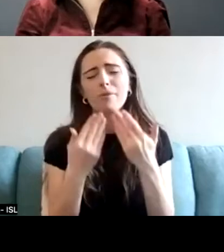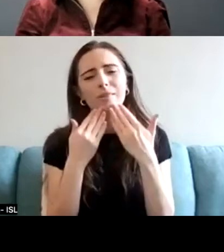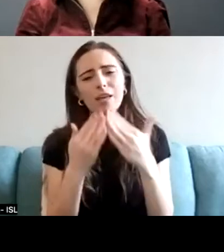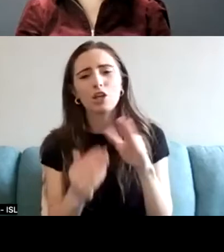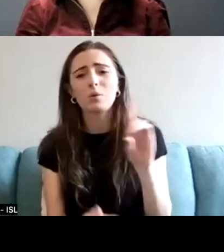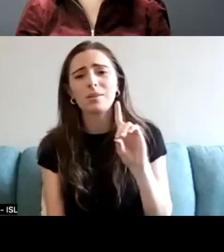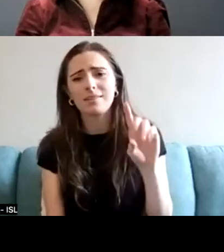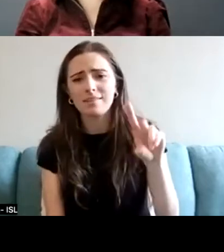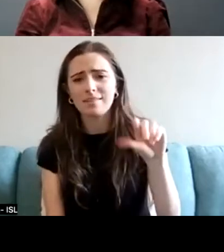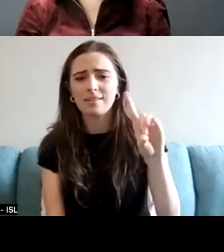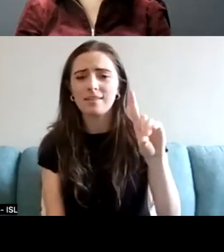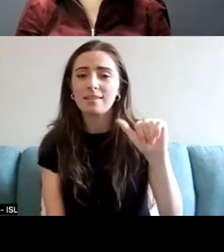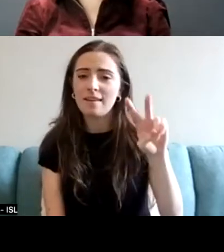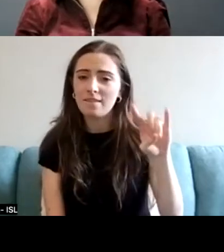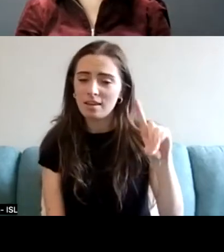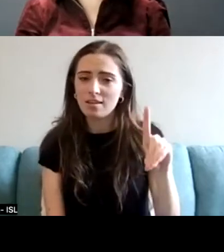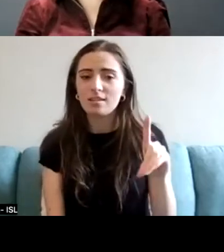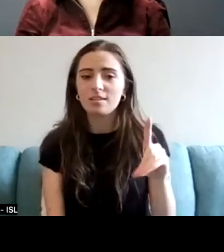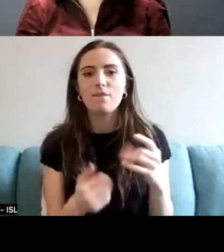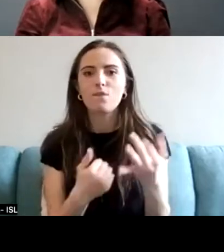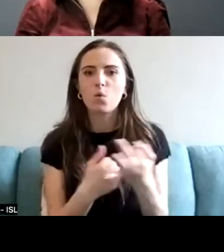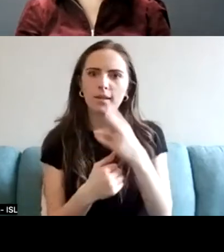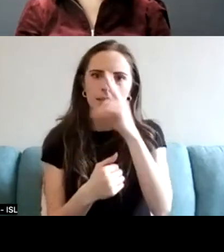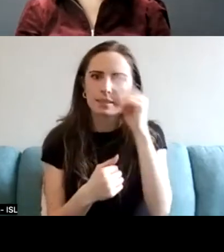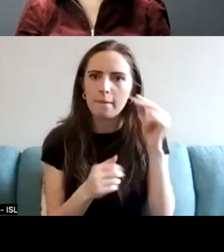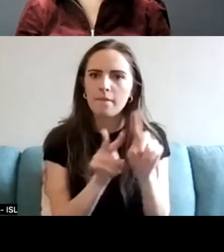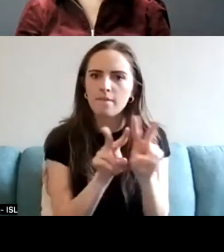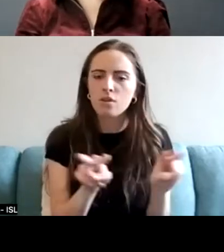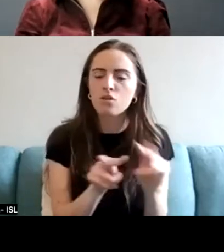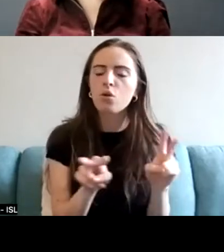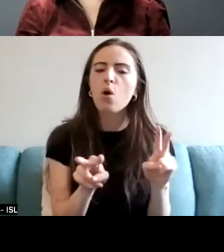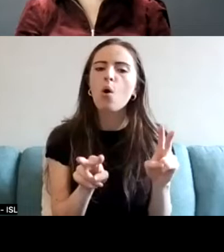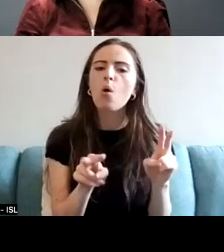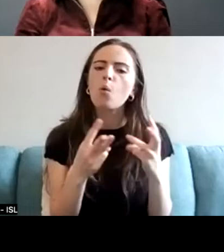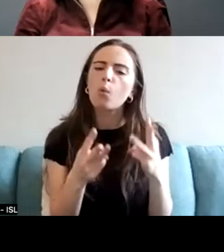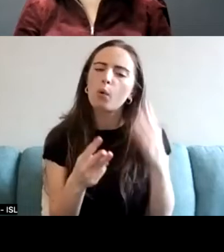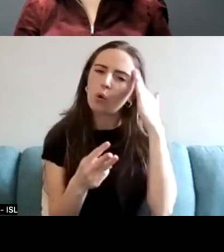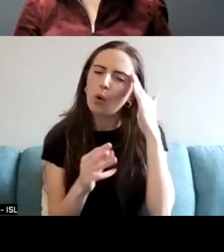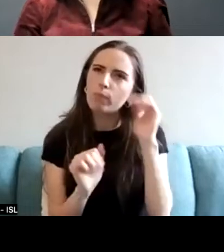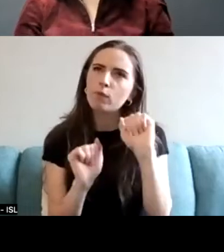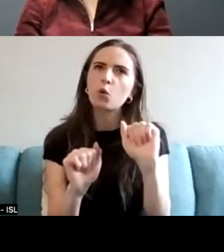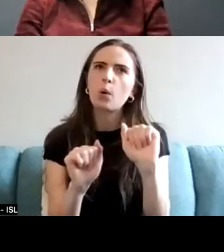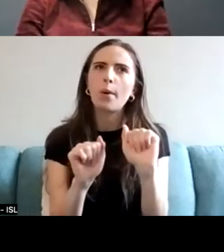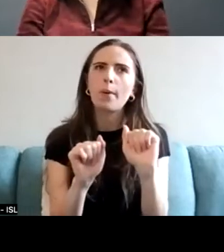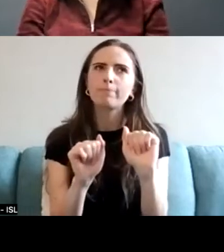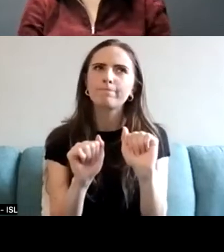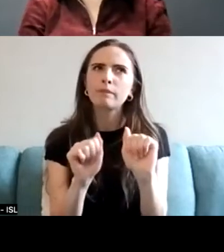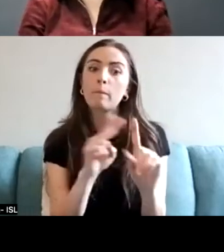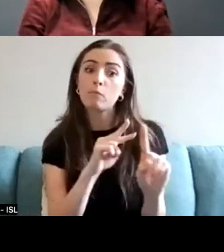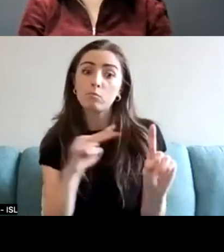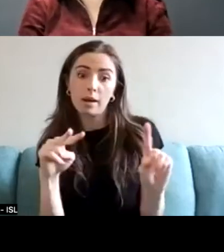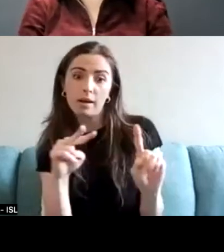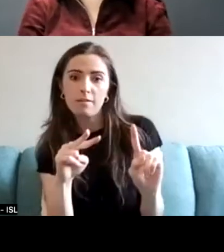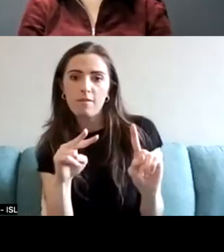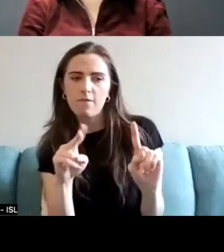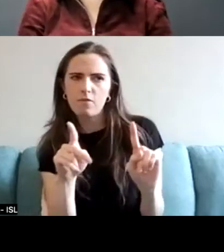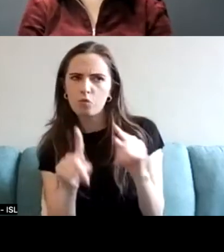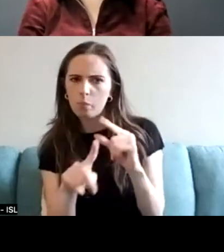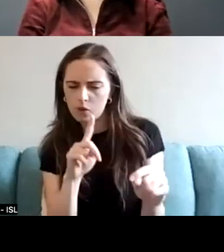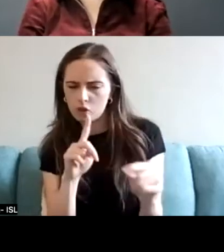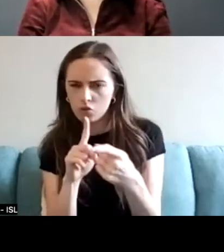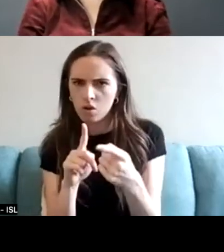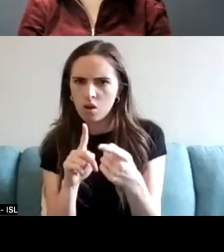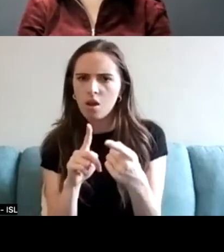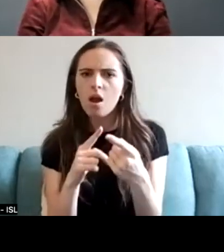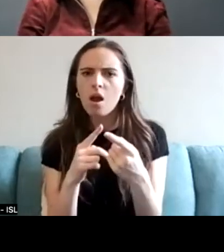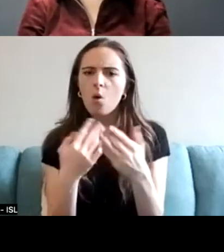demo. And I was just wondering, from your perspective, from your kind of your professional capacity, what's it been like for you